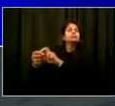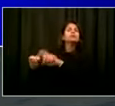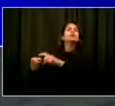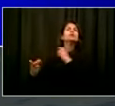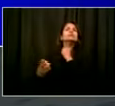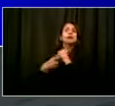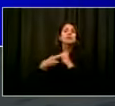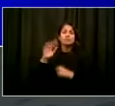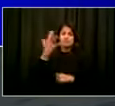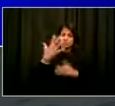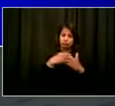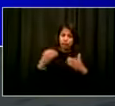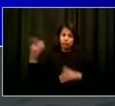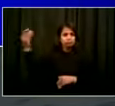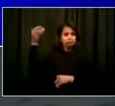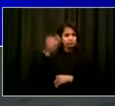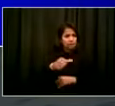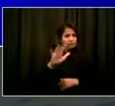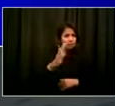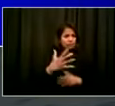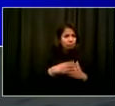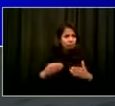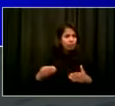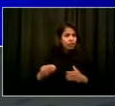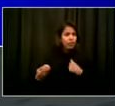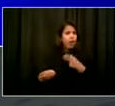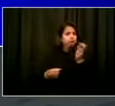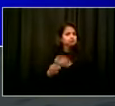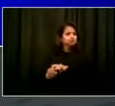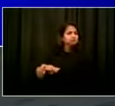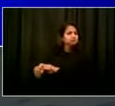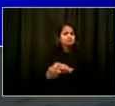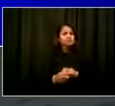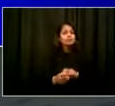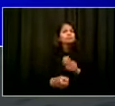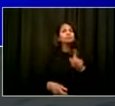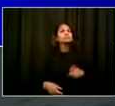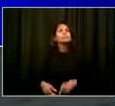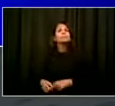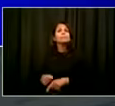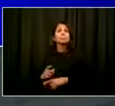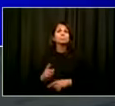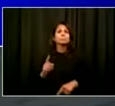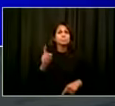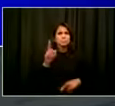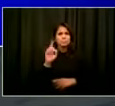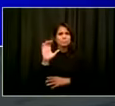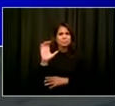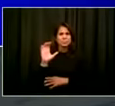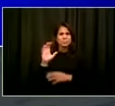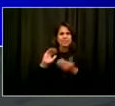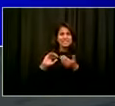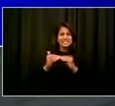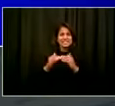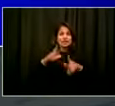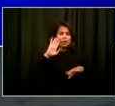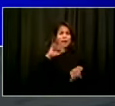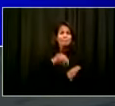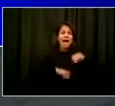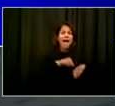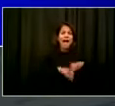partnership with Citibike. New Yorkers can get 50% off Election Day rides, up to $10, from 4 a.m. to